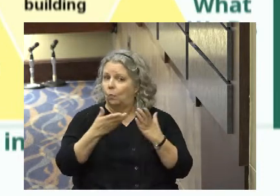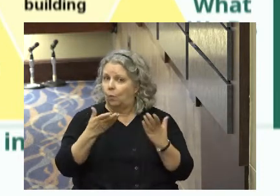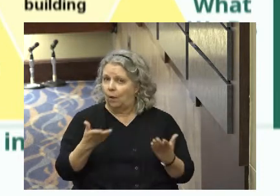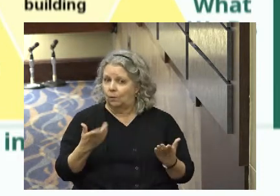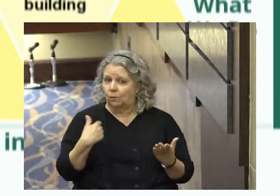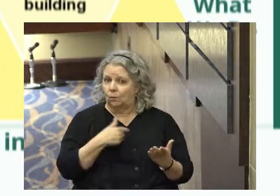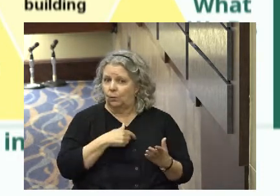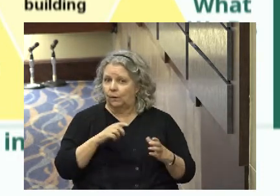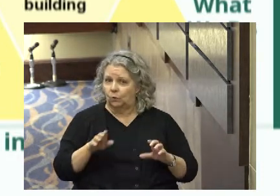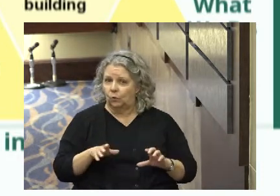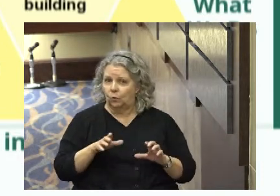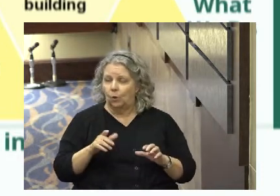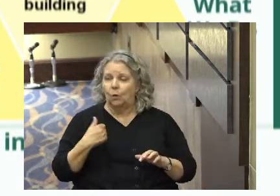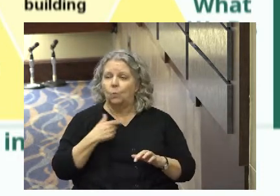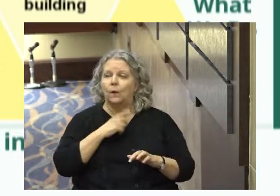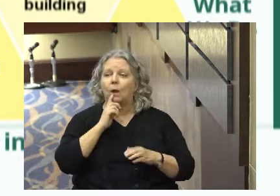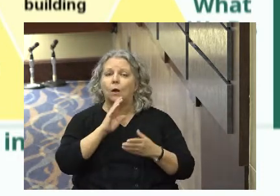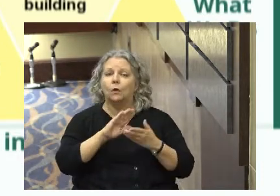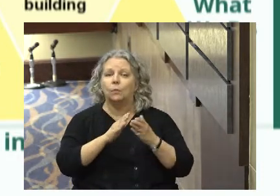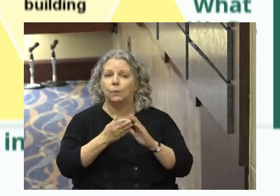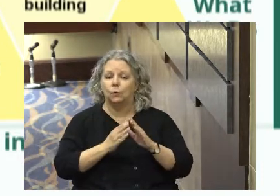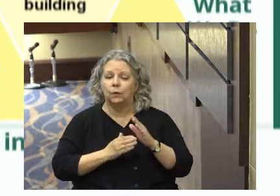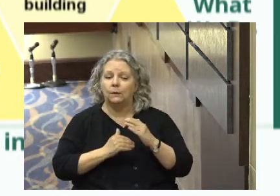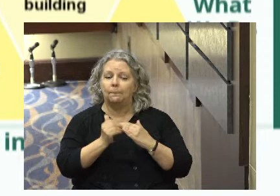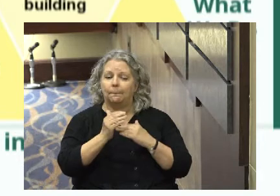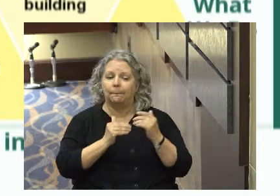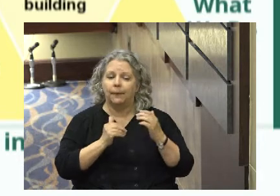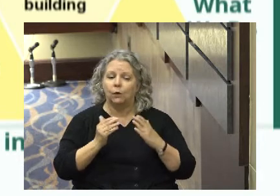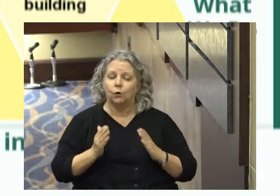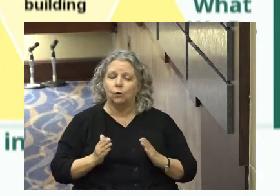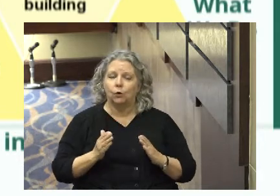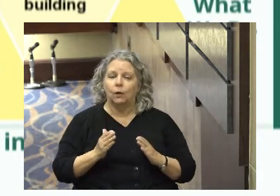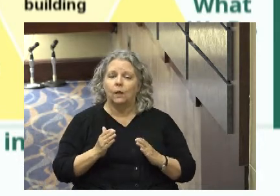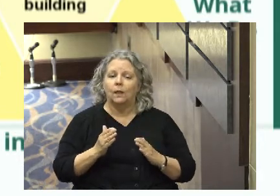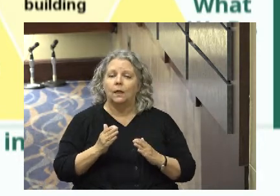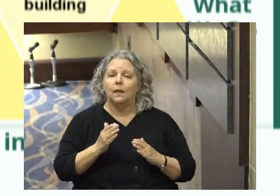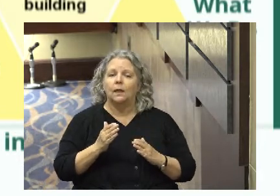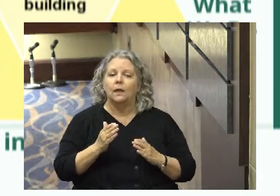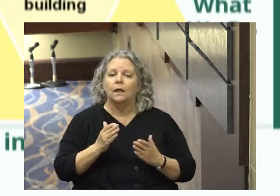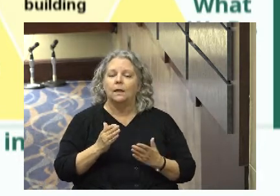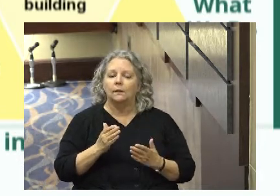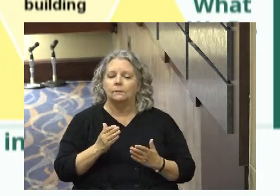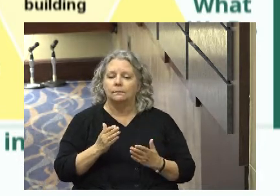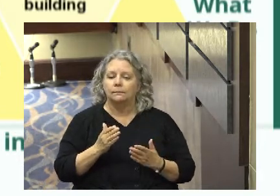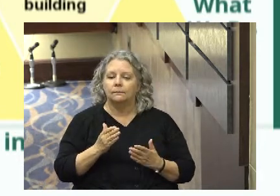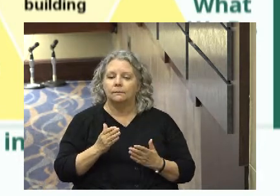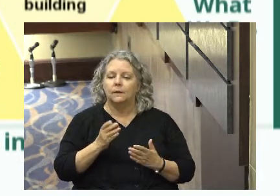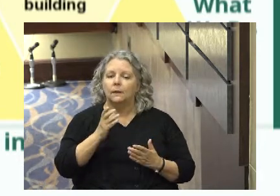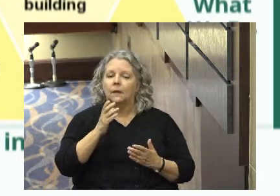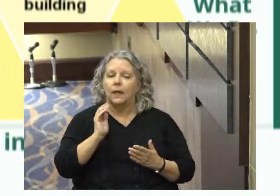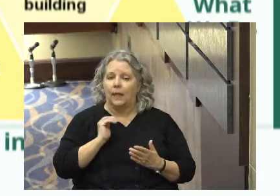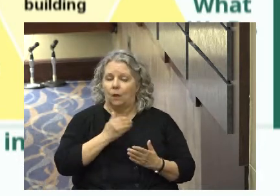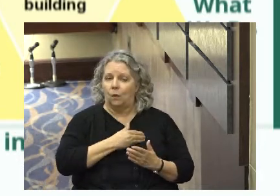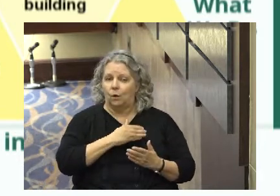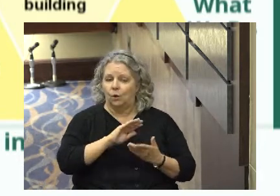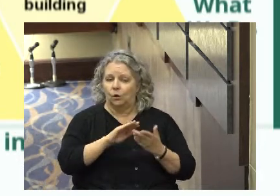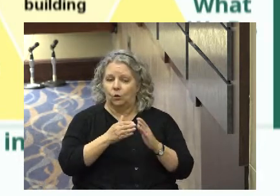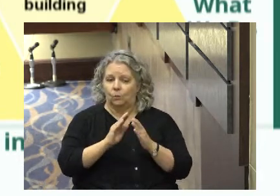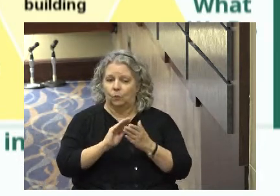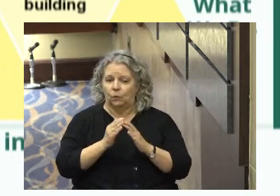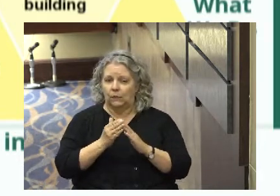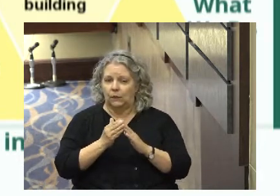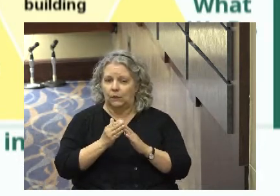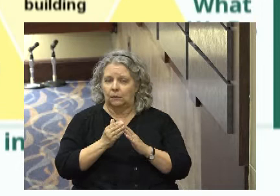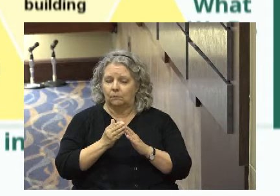builder through community engagement and homeownership, two central things to the community. So our community engagement efforts are on the